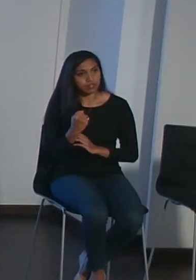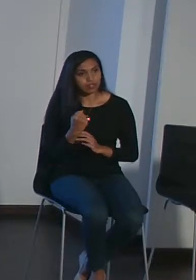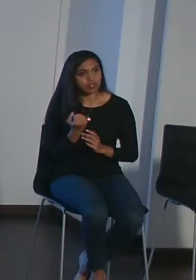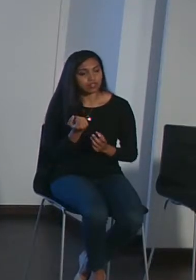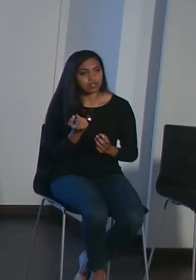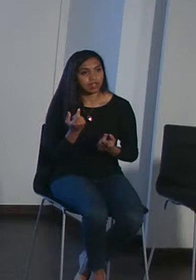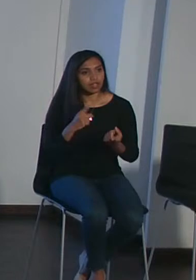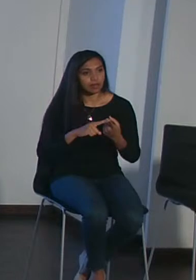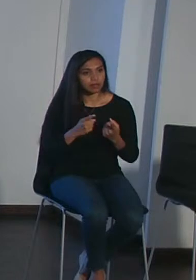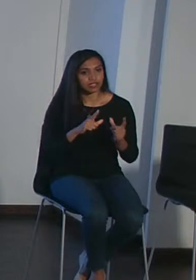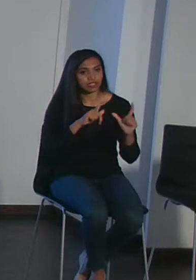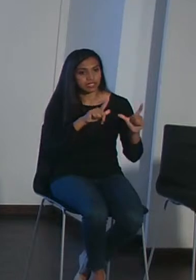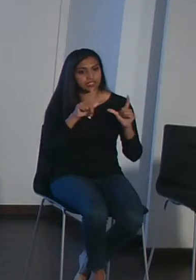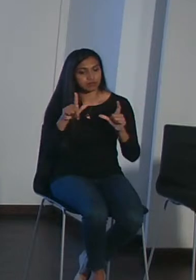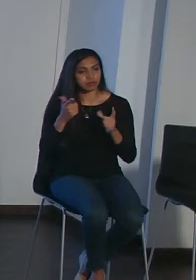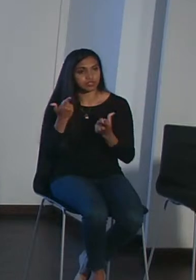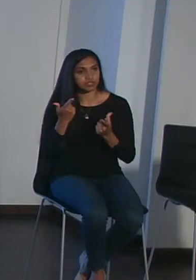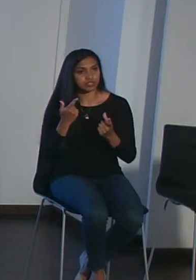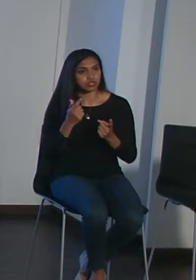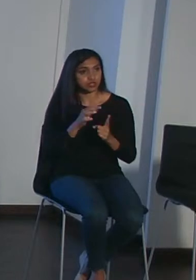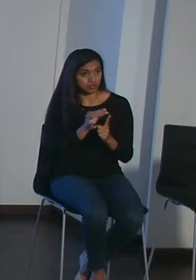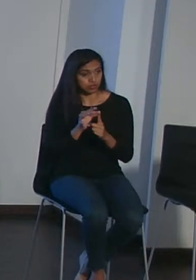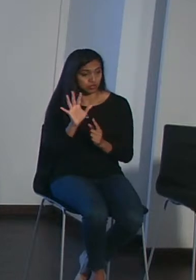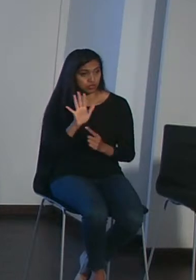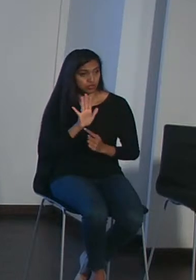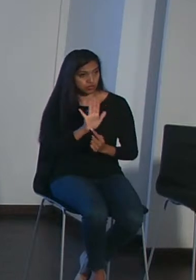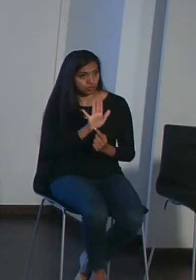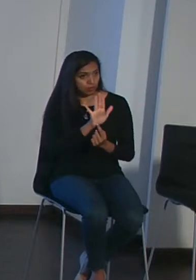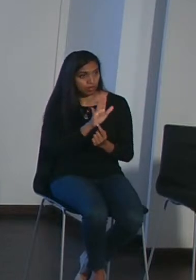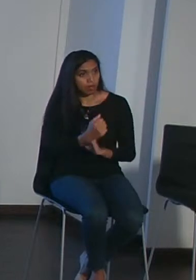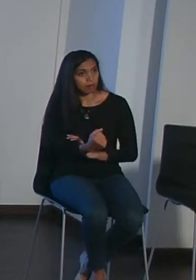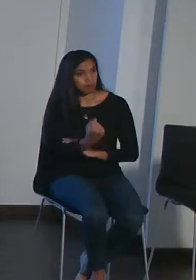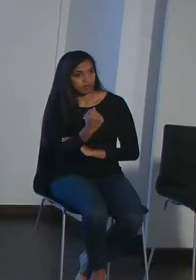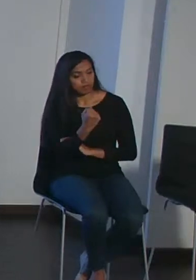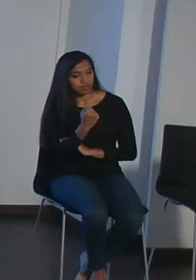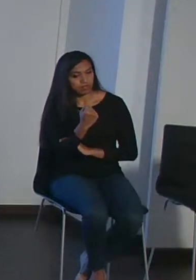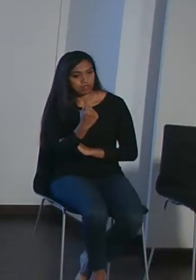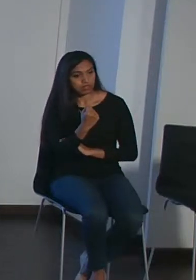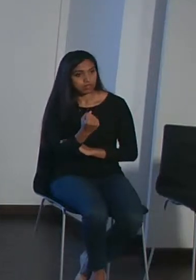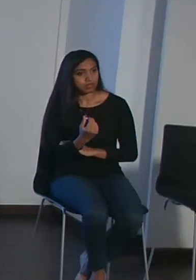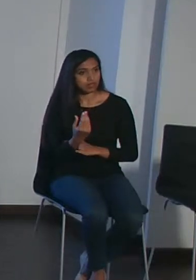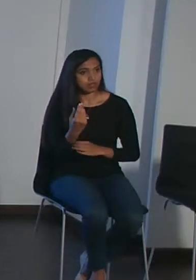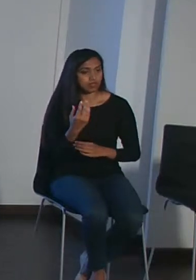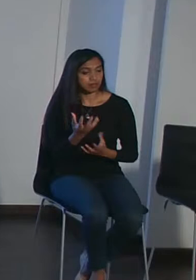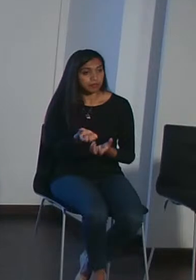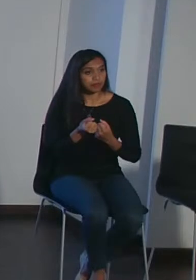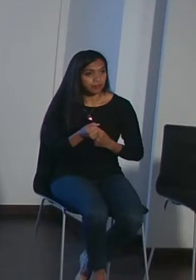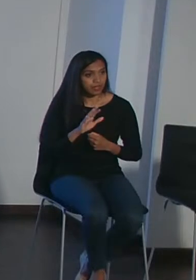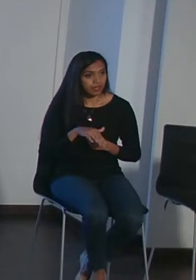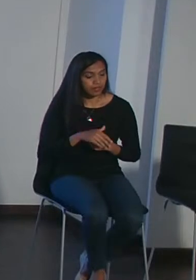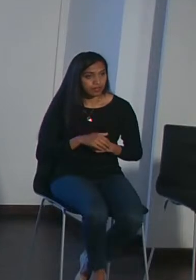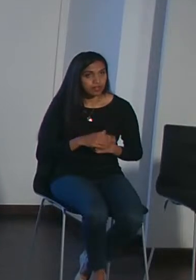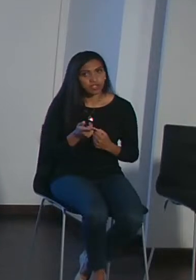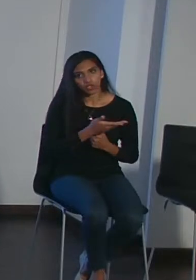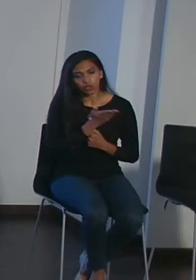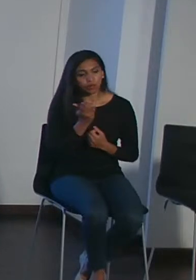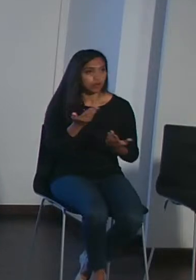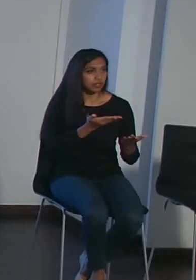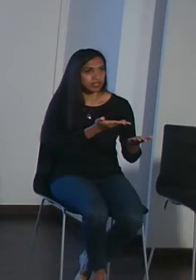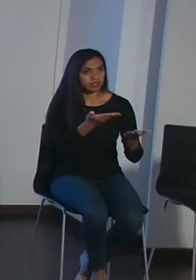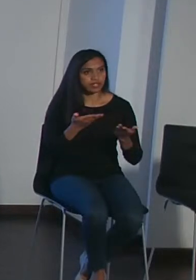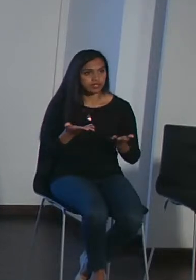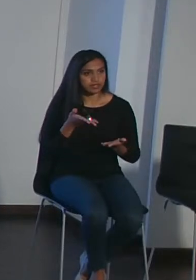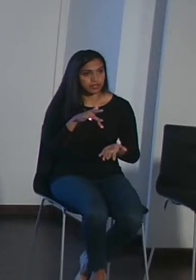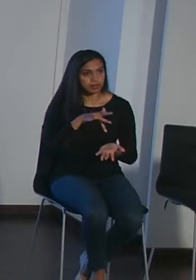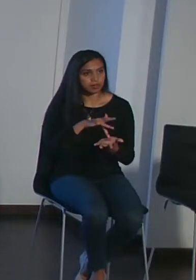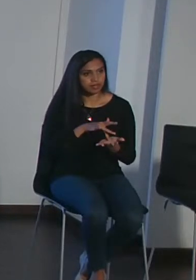for an exhibition, to be approached and say you can invite it, and where there's